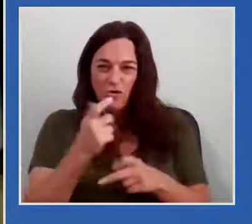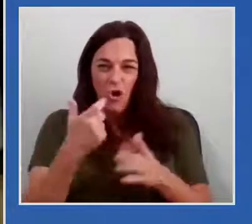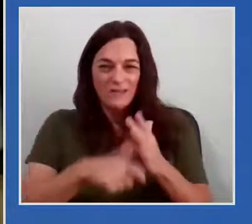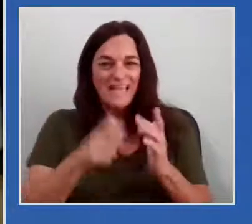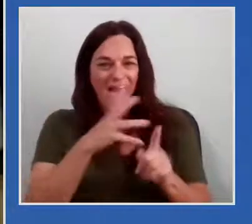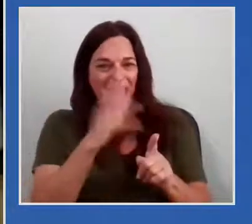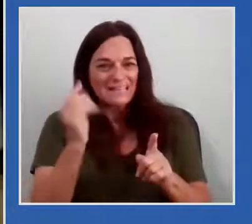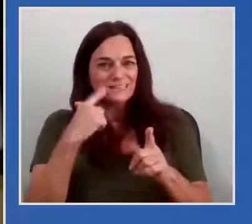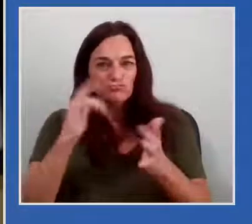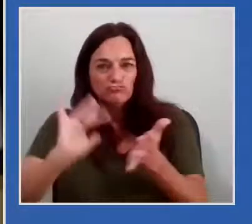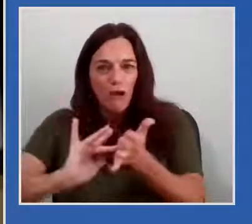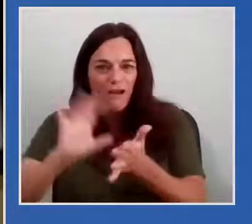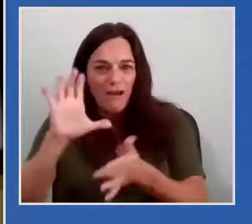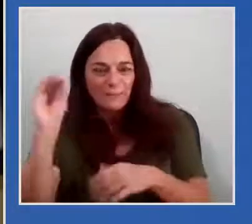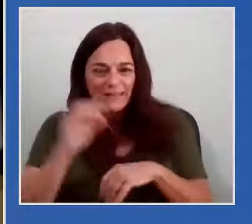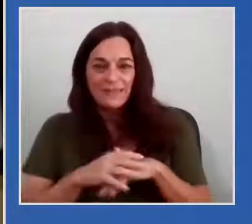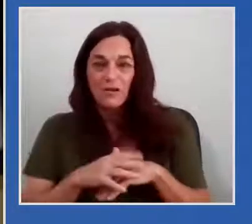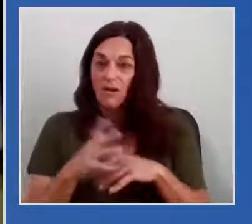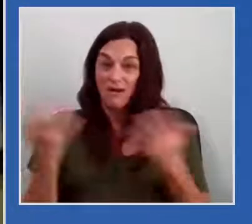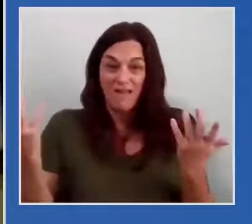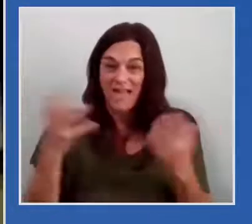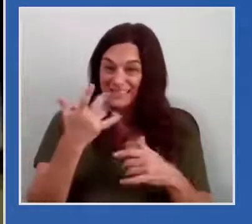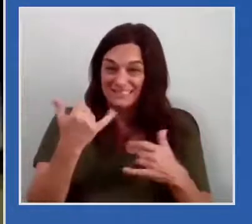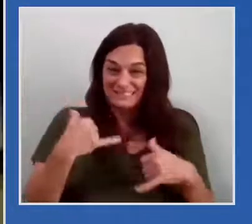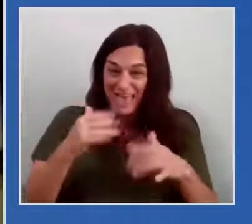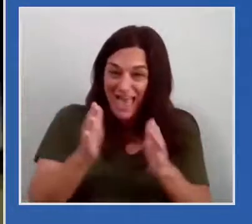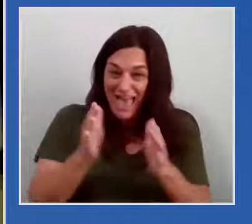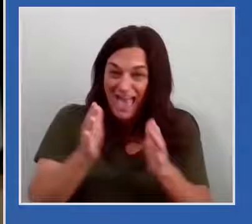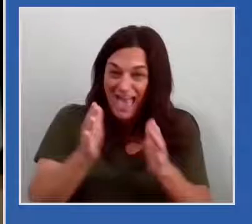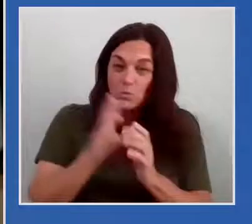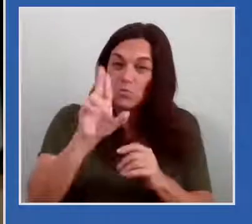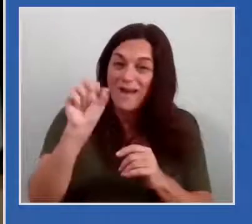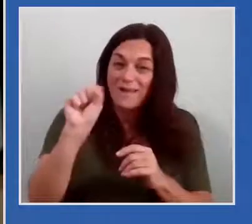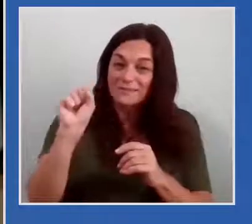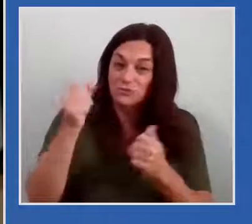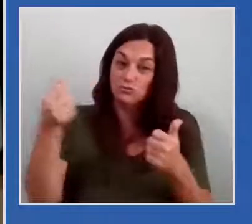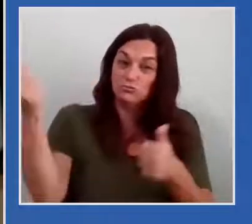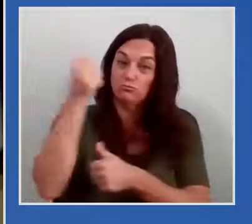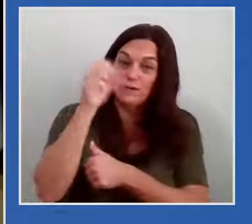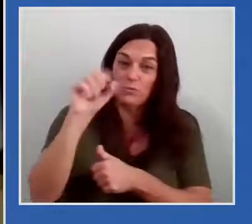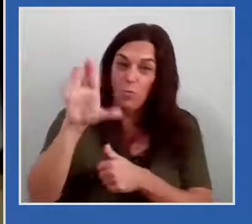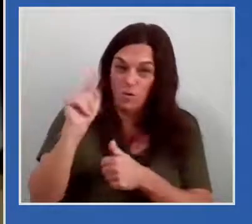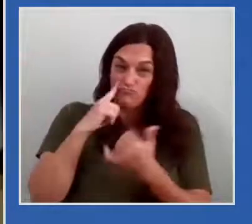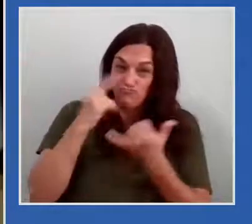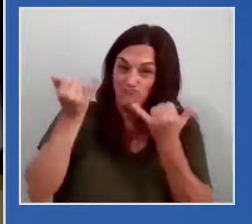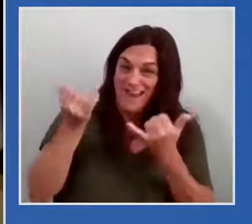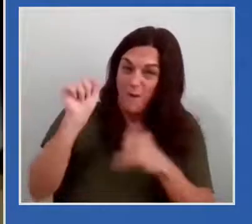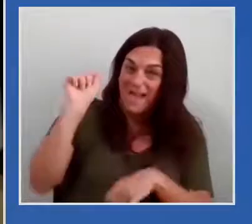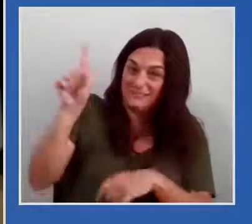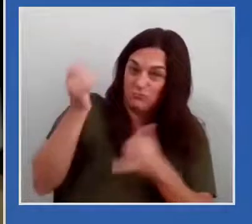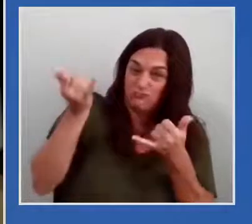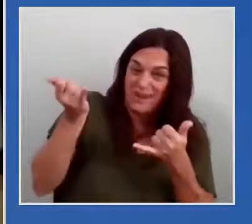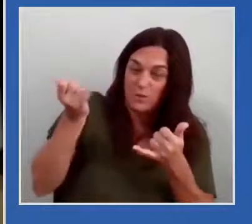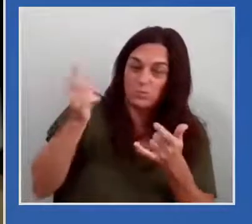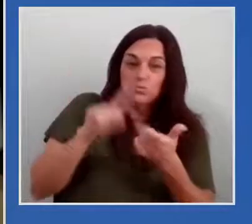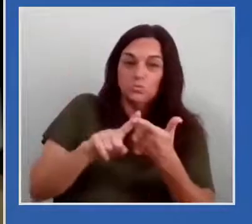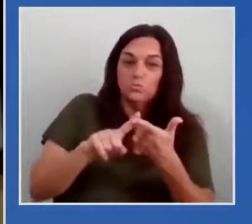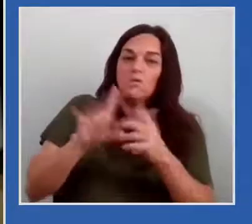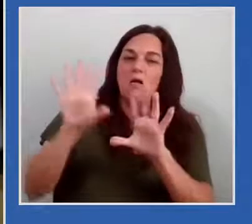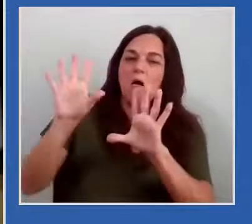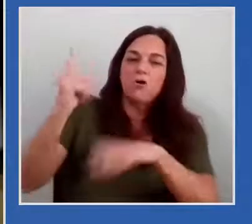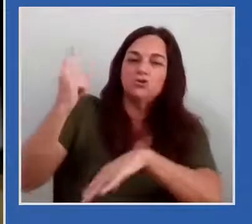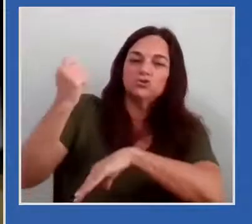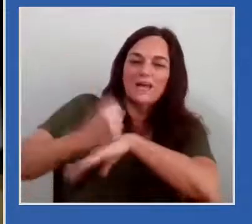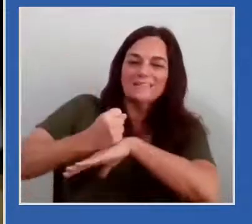companies. After all, he's asking the United States Supreme Court, as I speak, he's asking them right now to strike down the entire Affordable